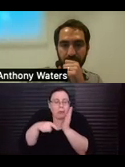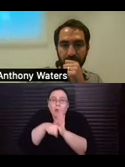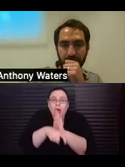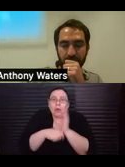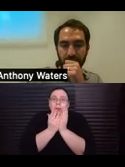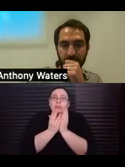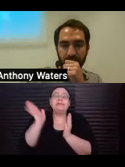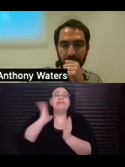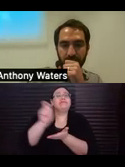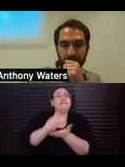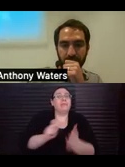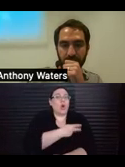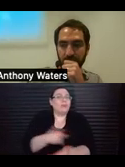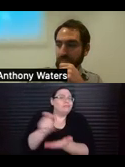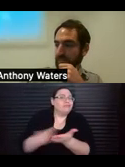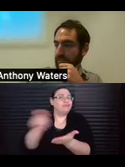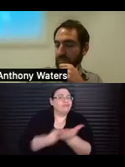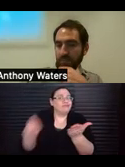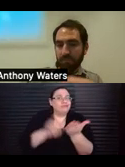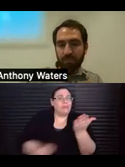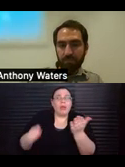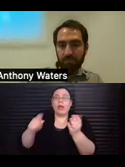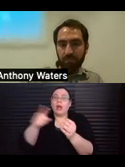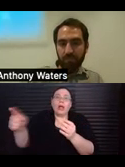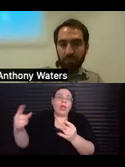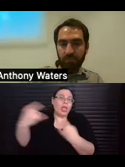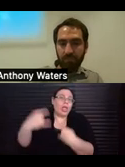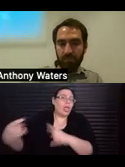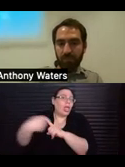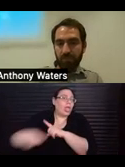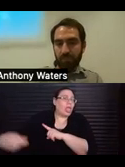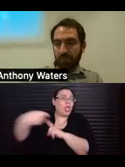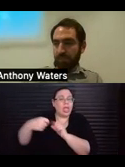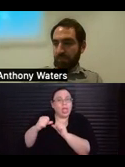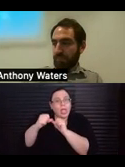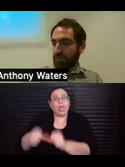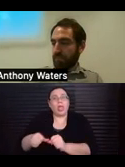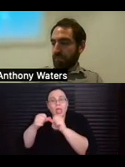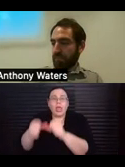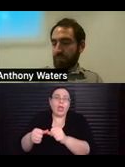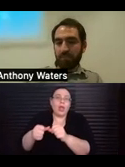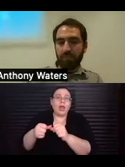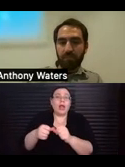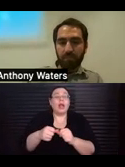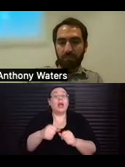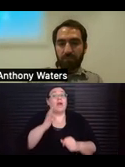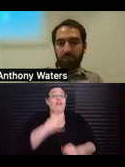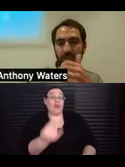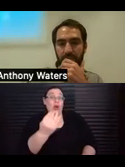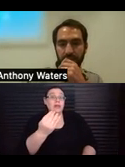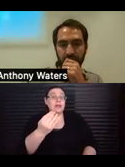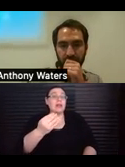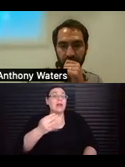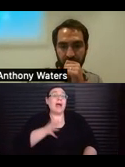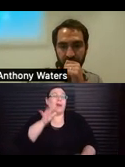poems, a lot of them, and I got picked on all the time. I got kicked out of my house when I was 14 because I told my